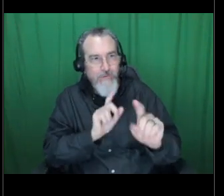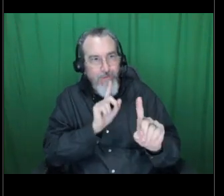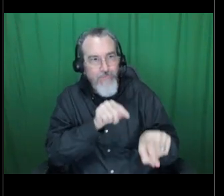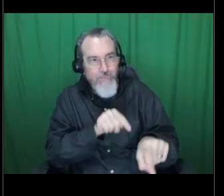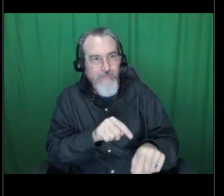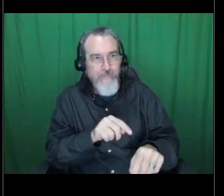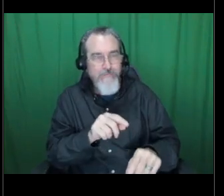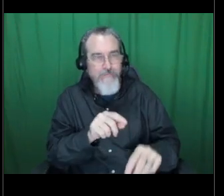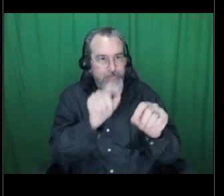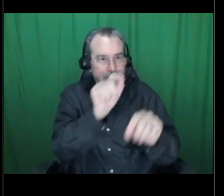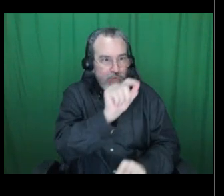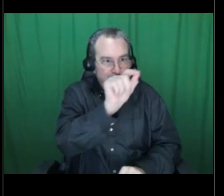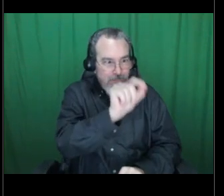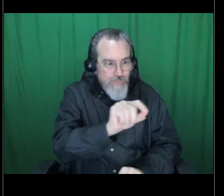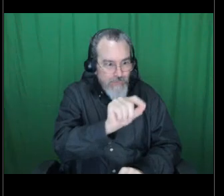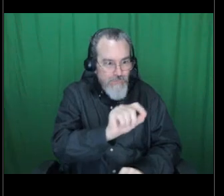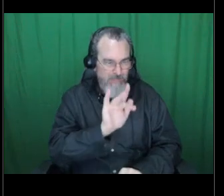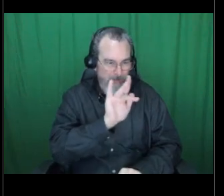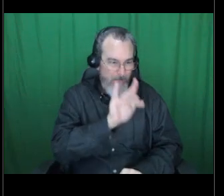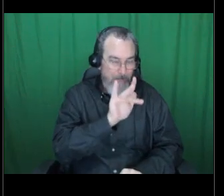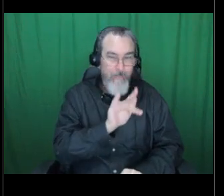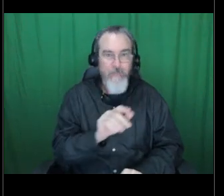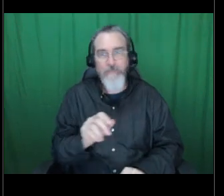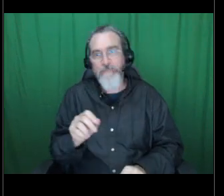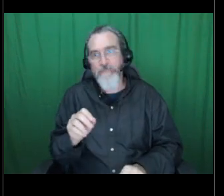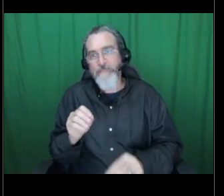submit at the bottom.